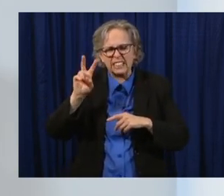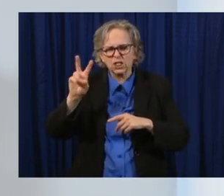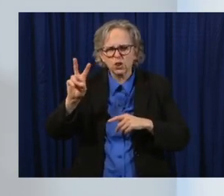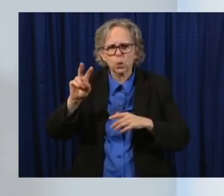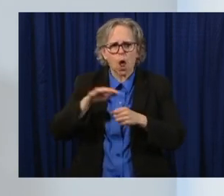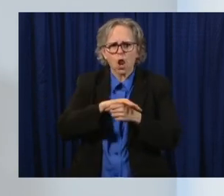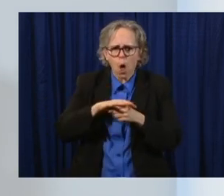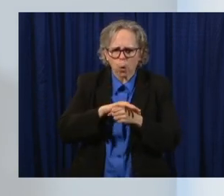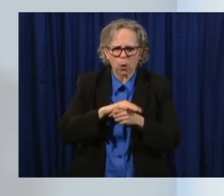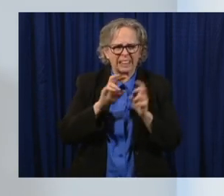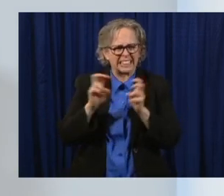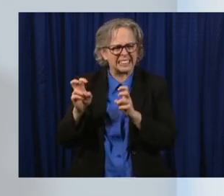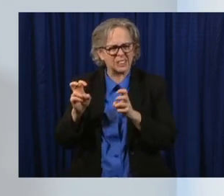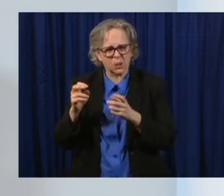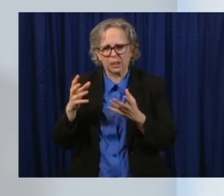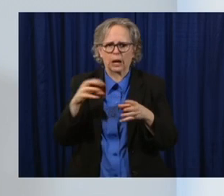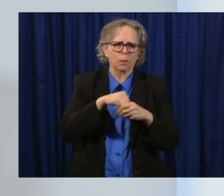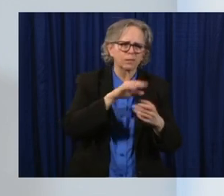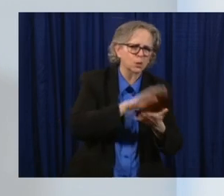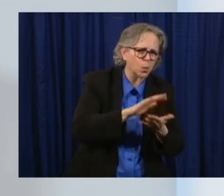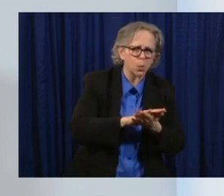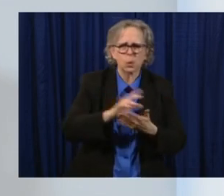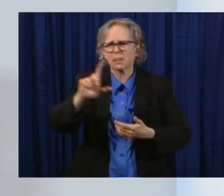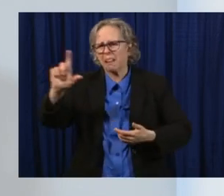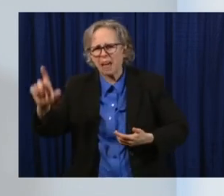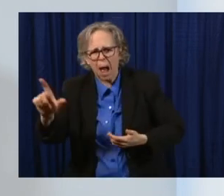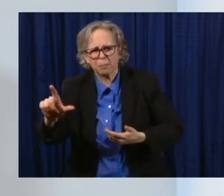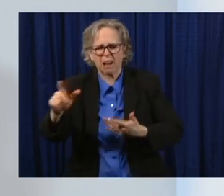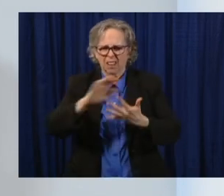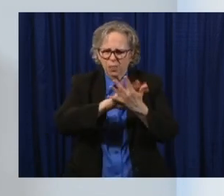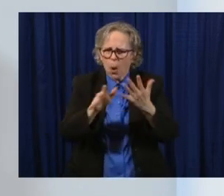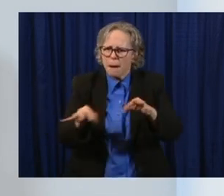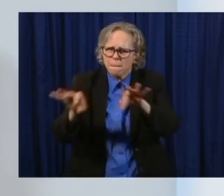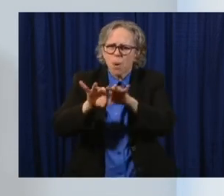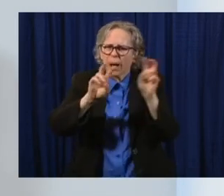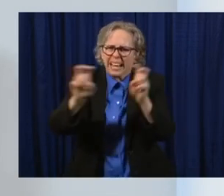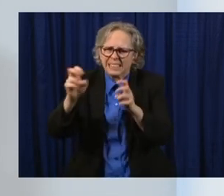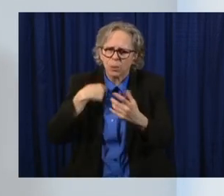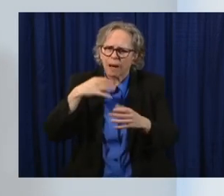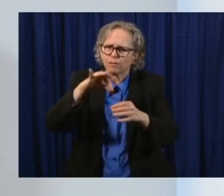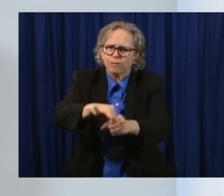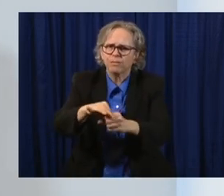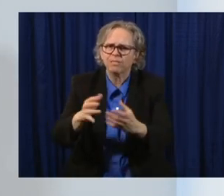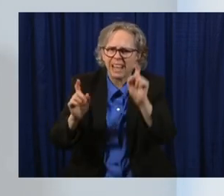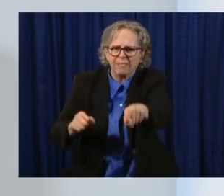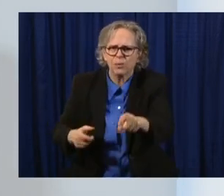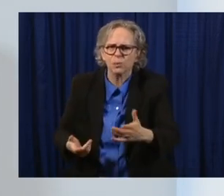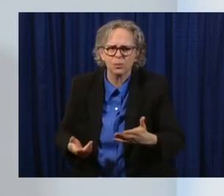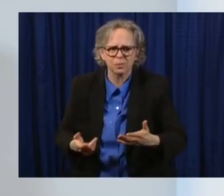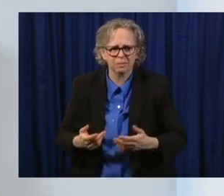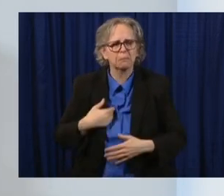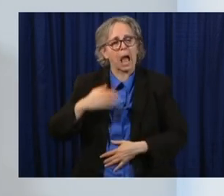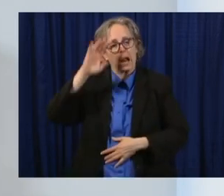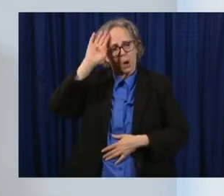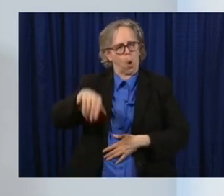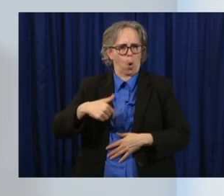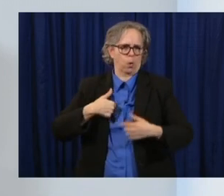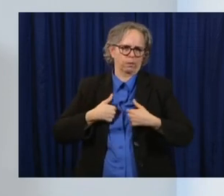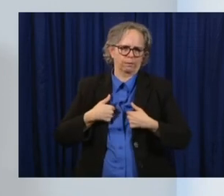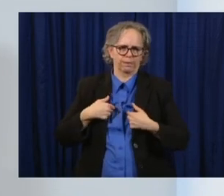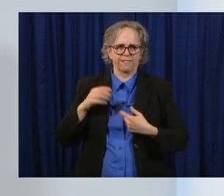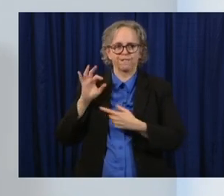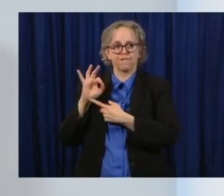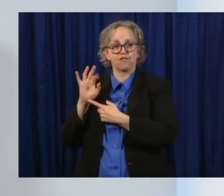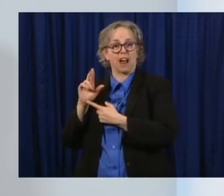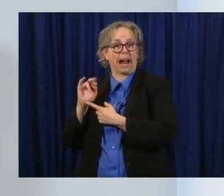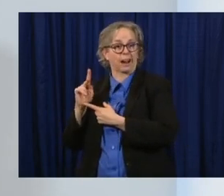your schools, your libraries. These things matter. And I know this, and Frank LaRose knows this. There are so